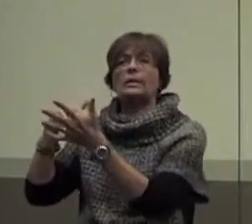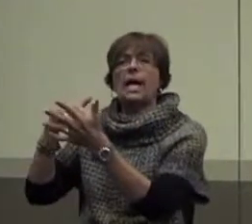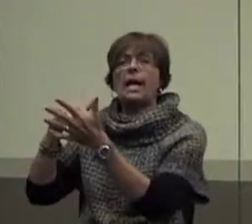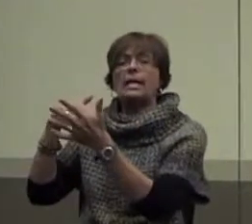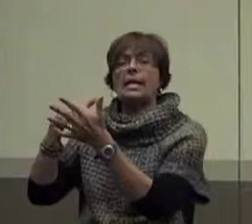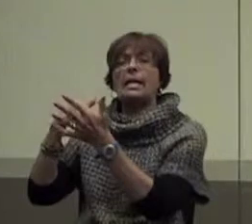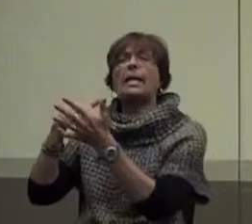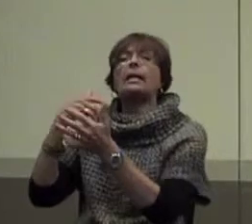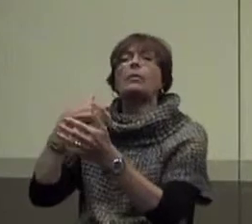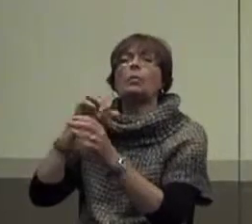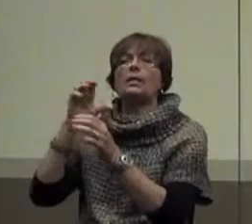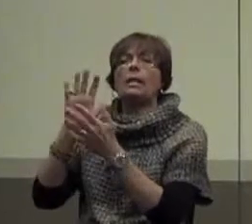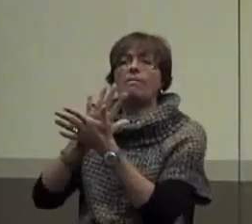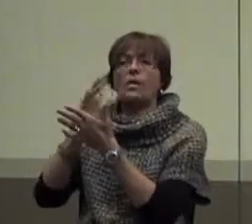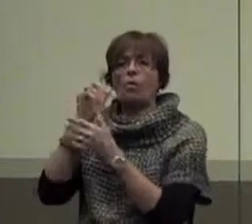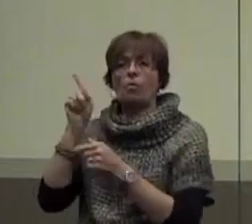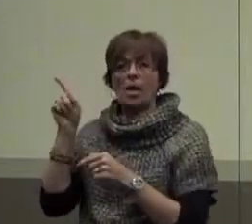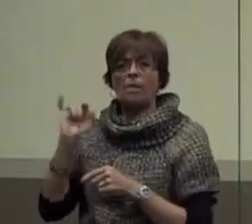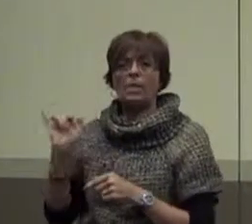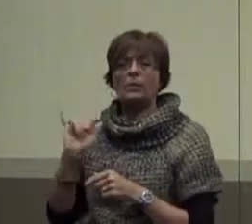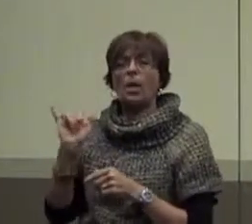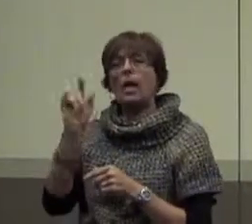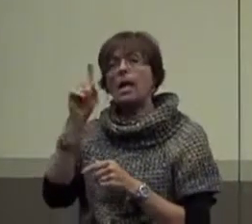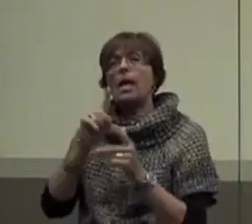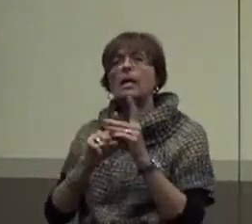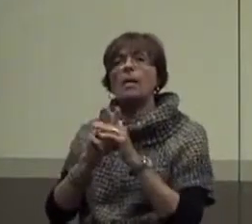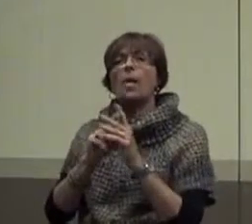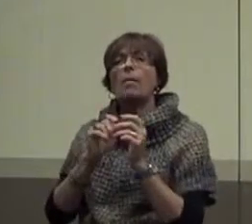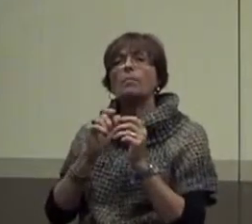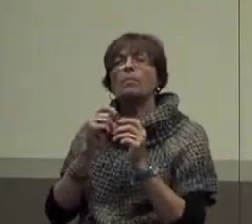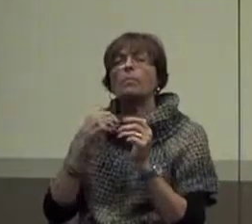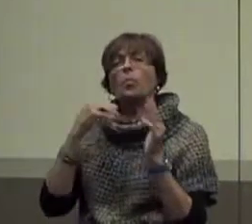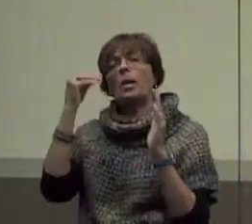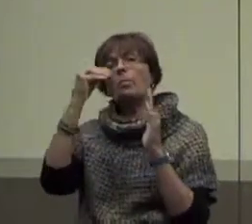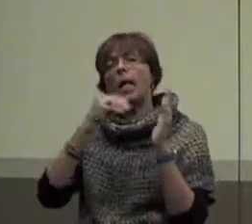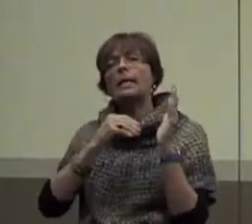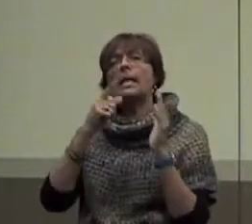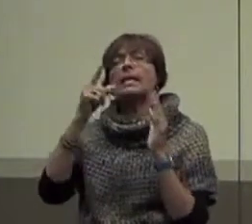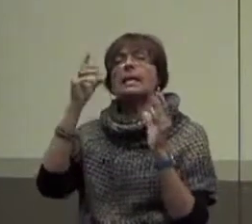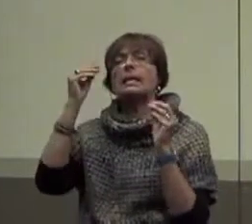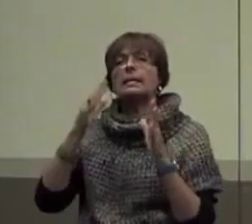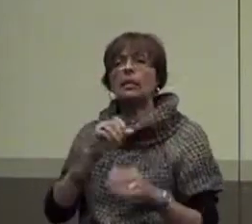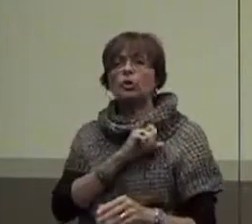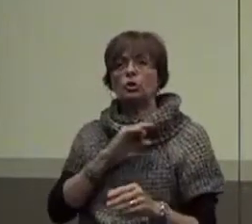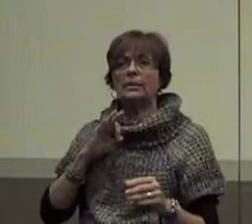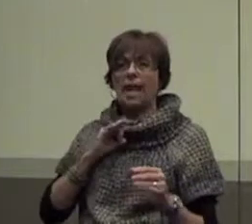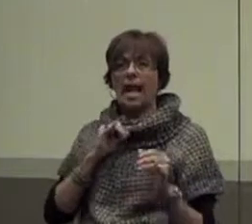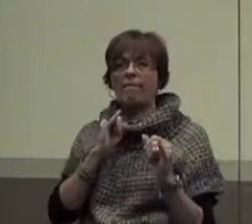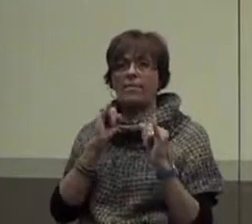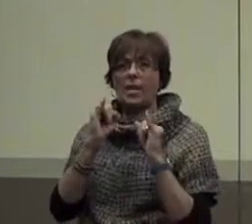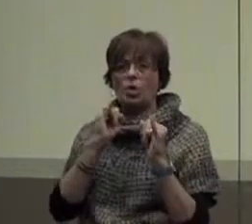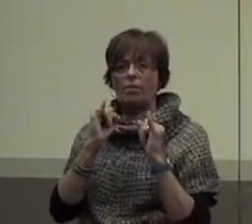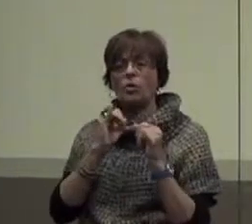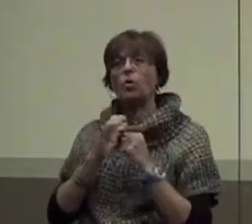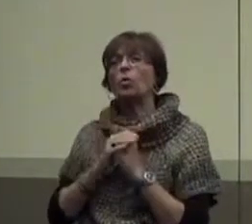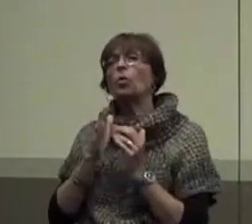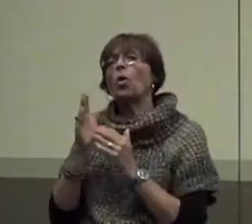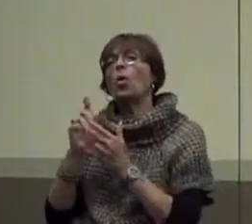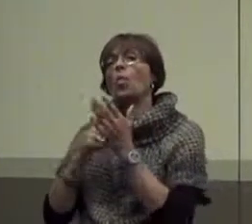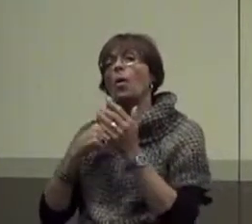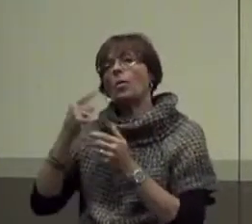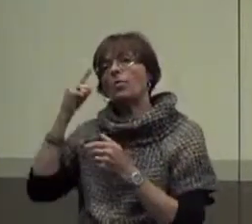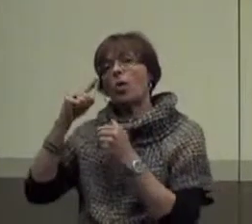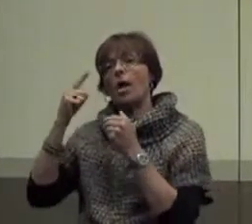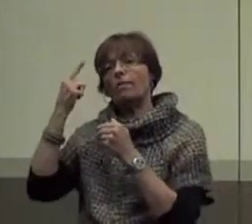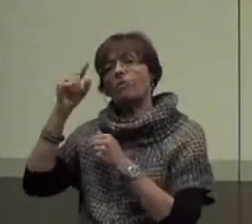and there's a video for him as well. And we come up with, we plug in the teacher-staff interview here. We plug in what we thought for the